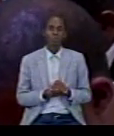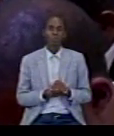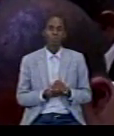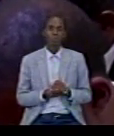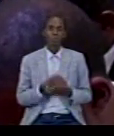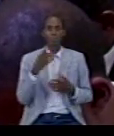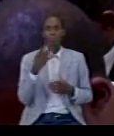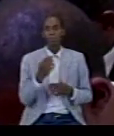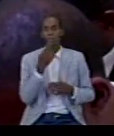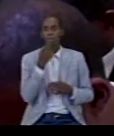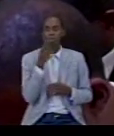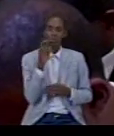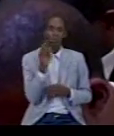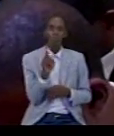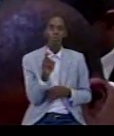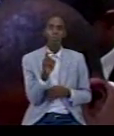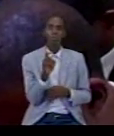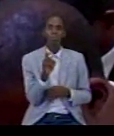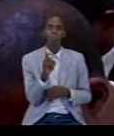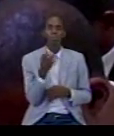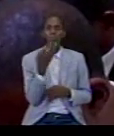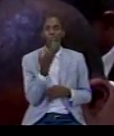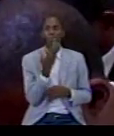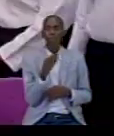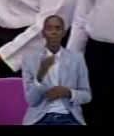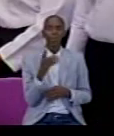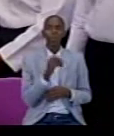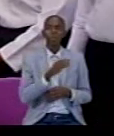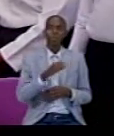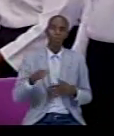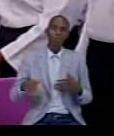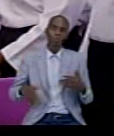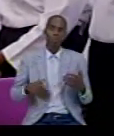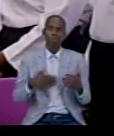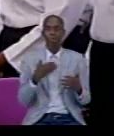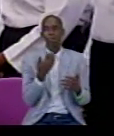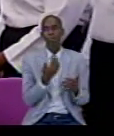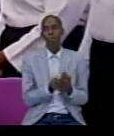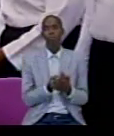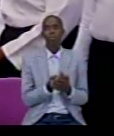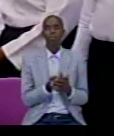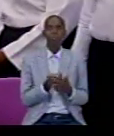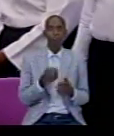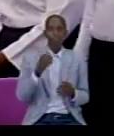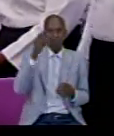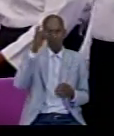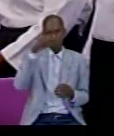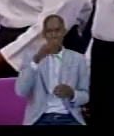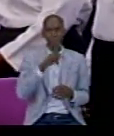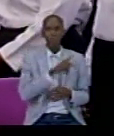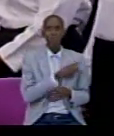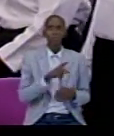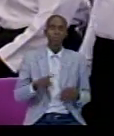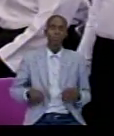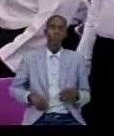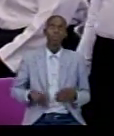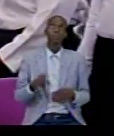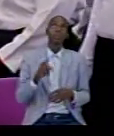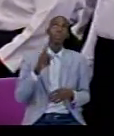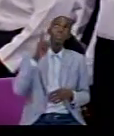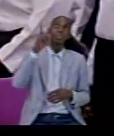The decree of the foremost wise king is